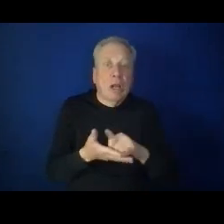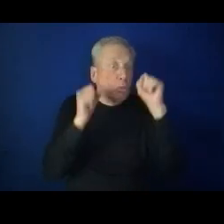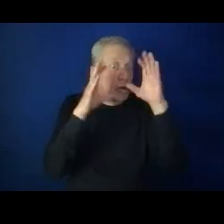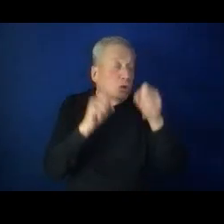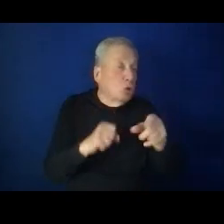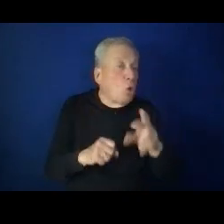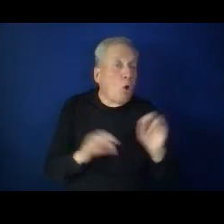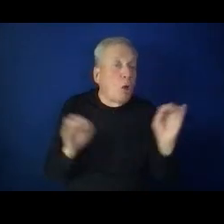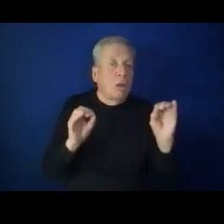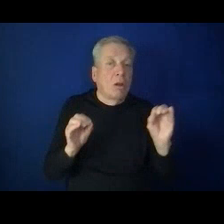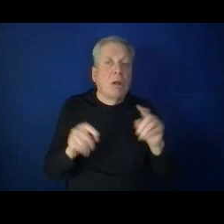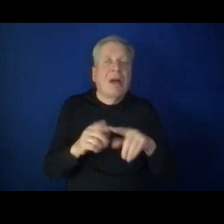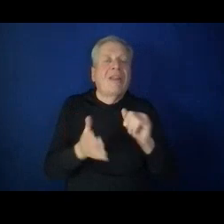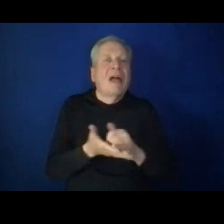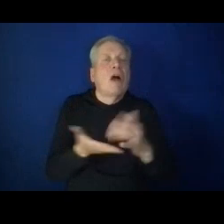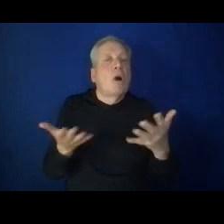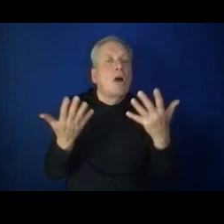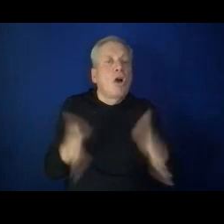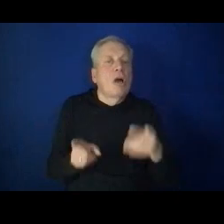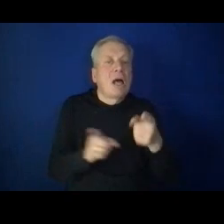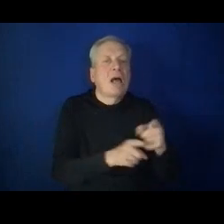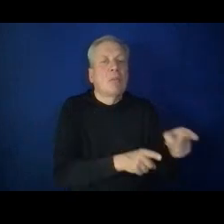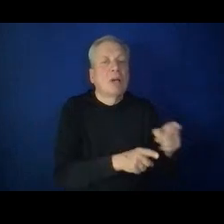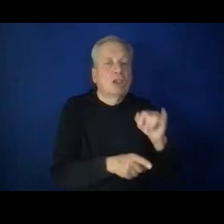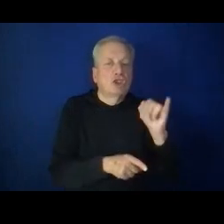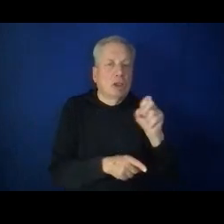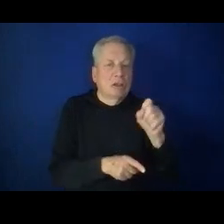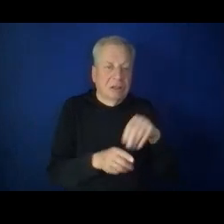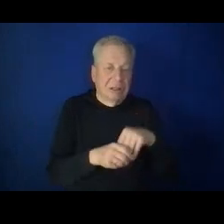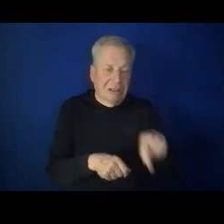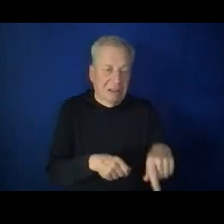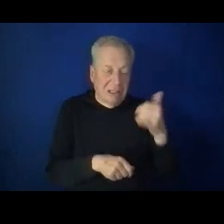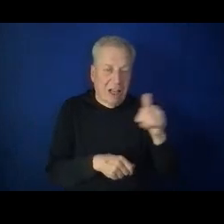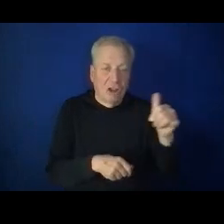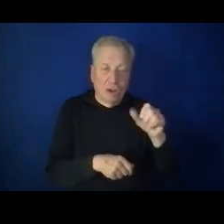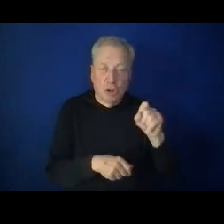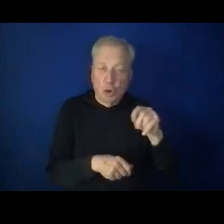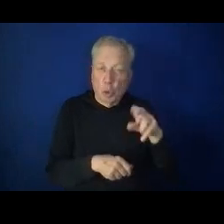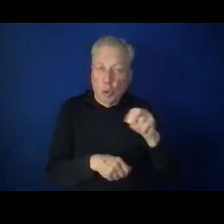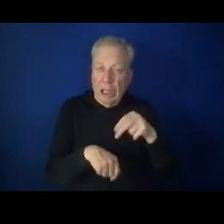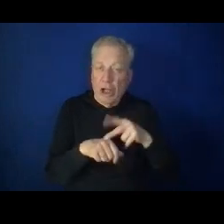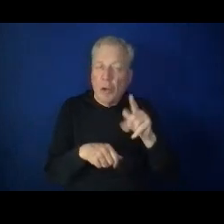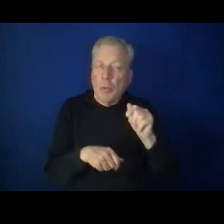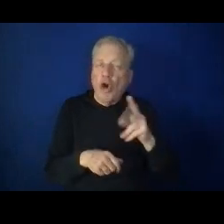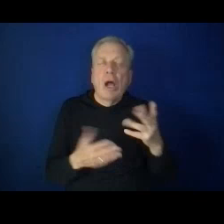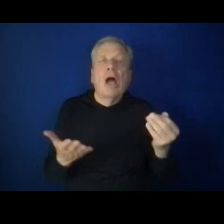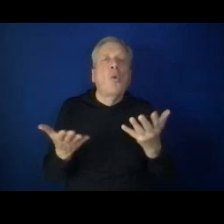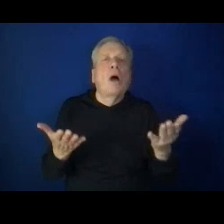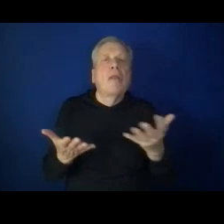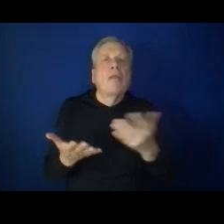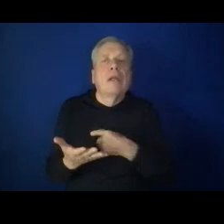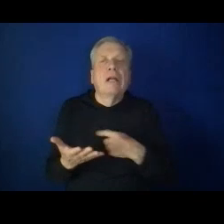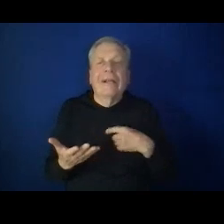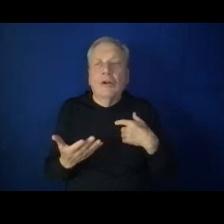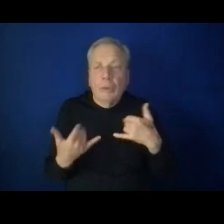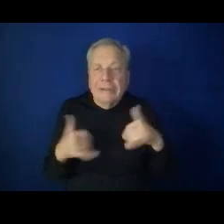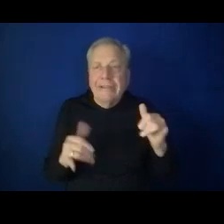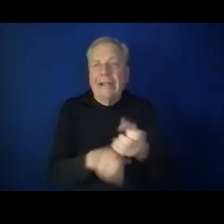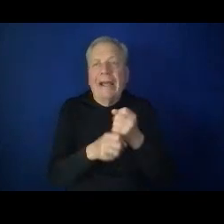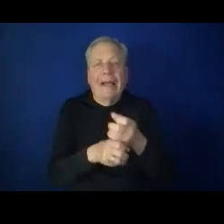little bit of that which occurs just here in Yellowstone National Park. What types of things do we do? Still get the question from